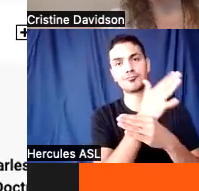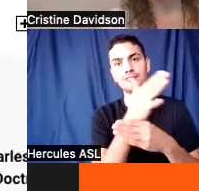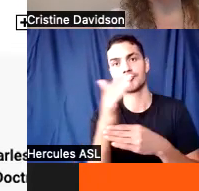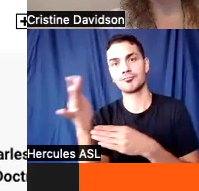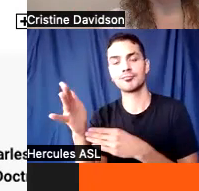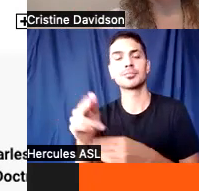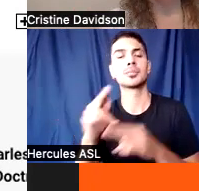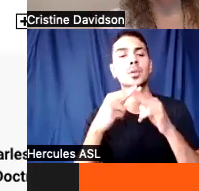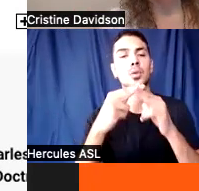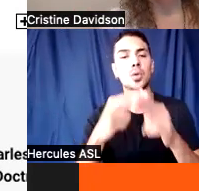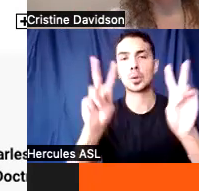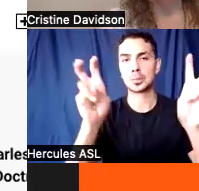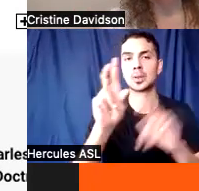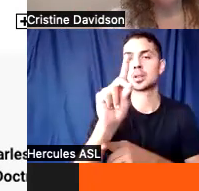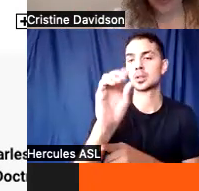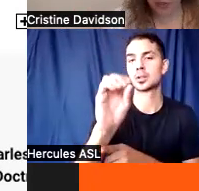Doctrine of Discovery.